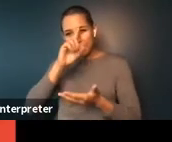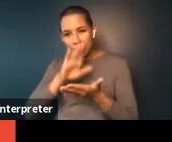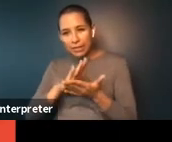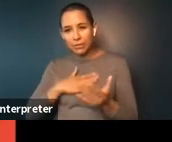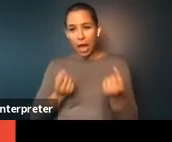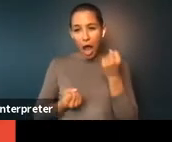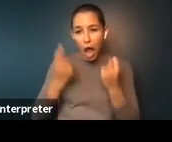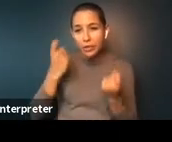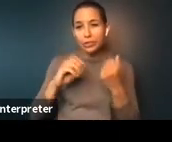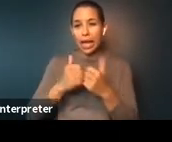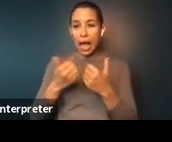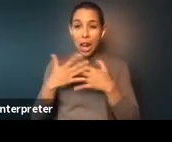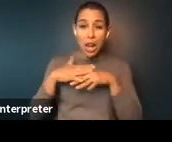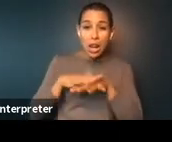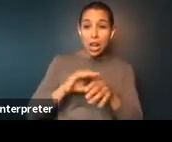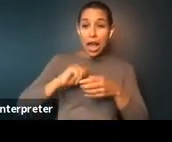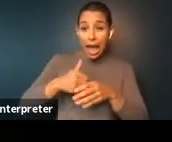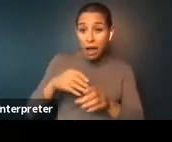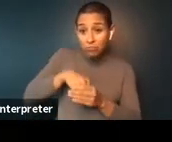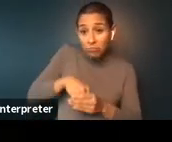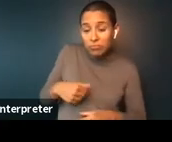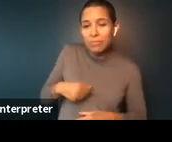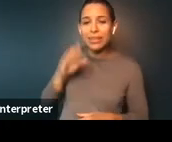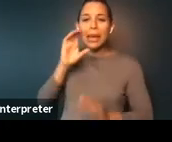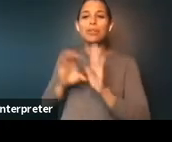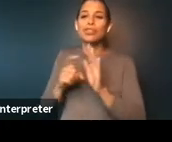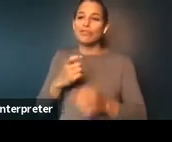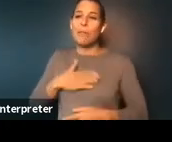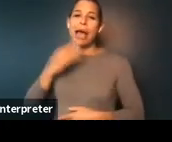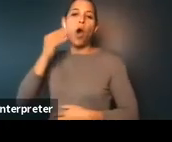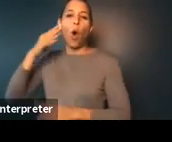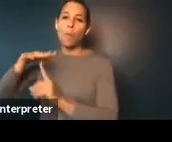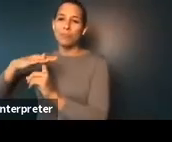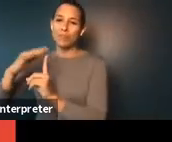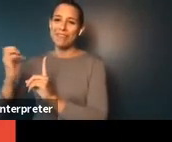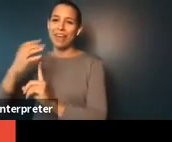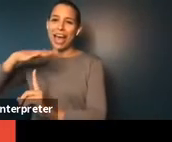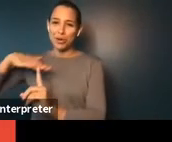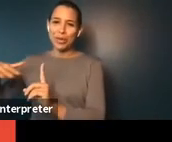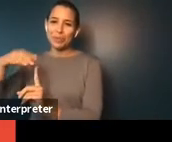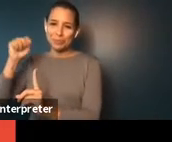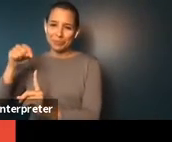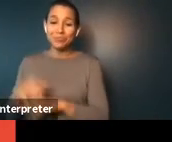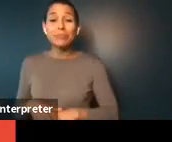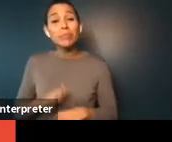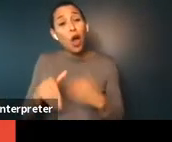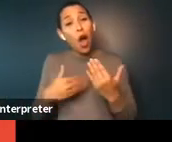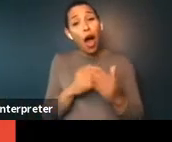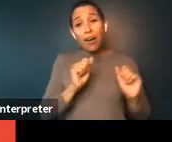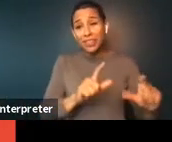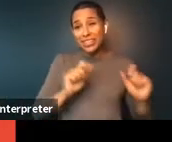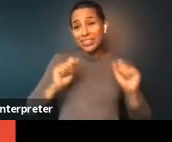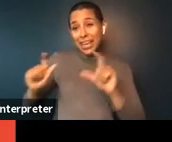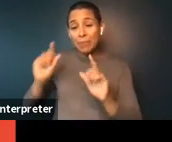home context. And all of these images were very different from the kind